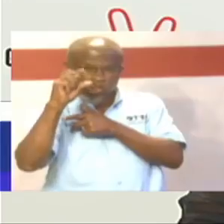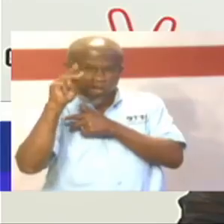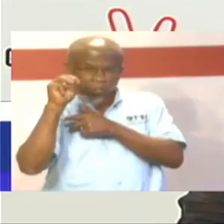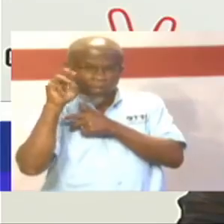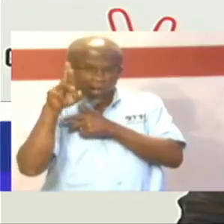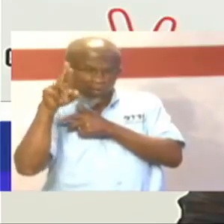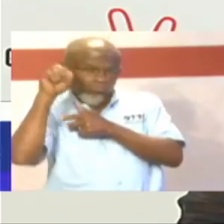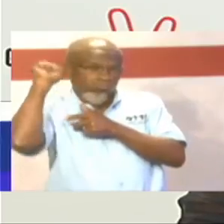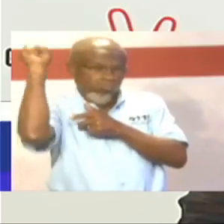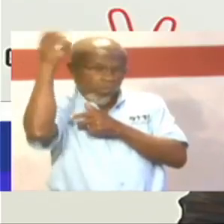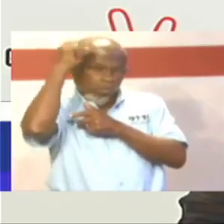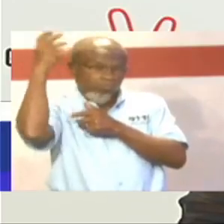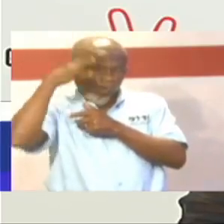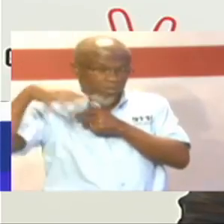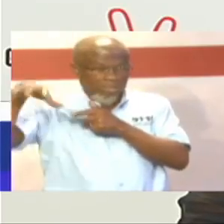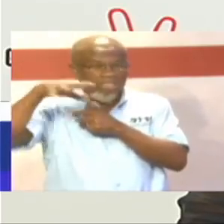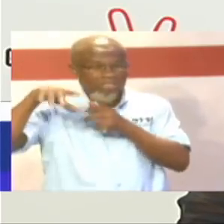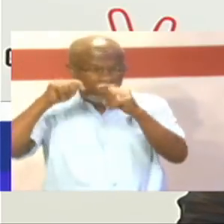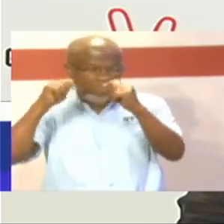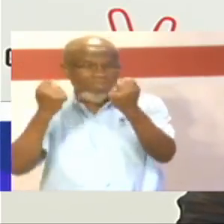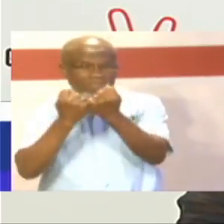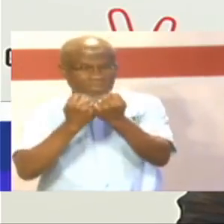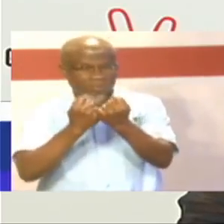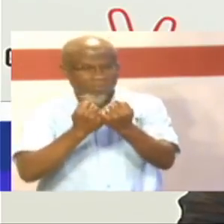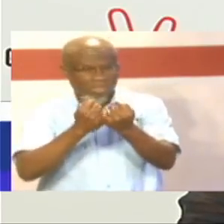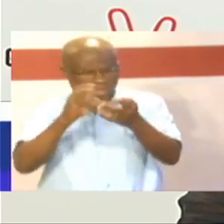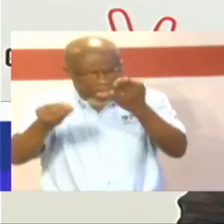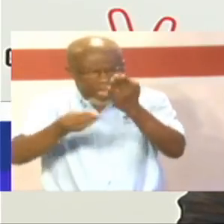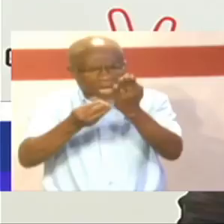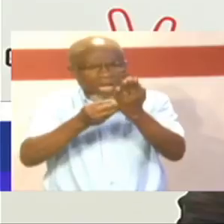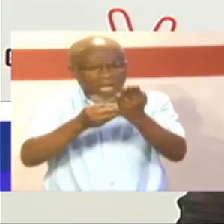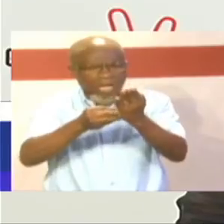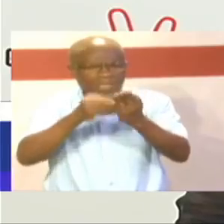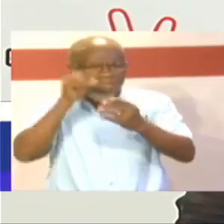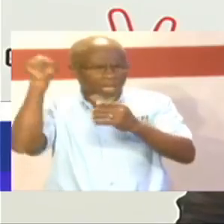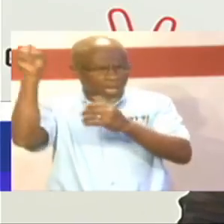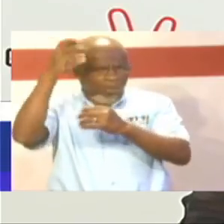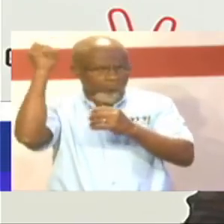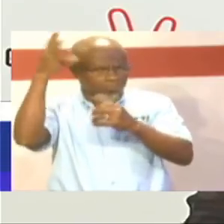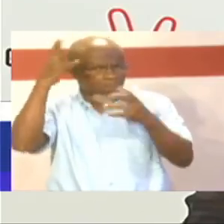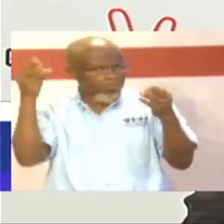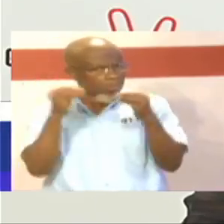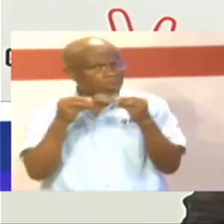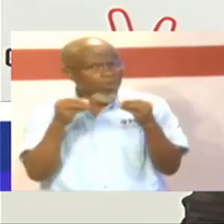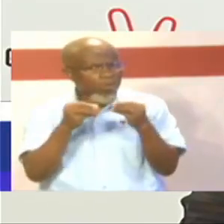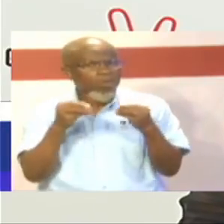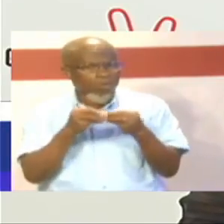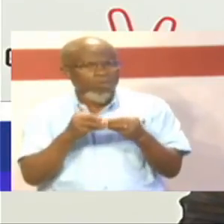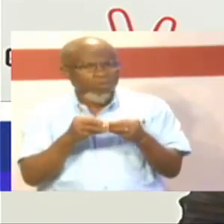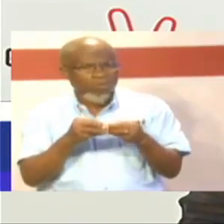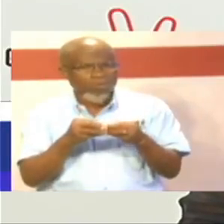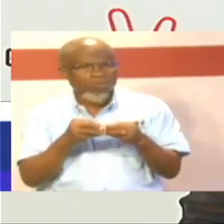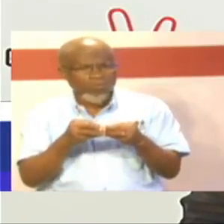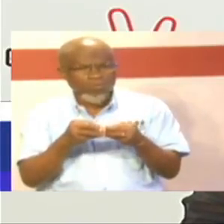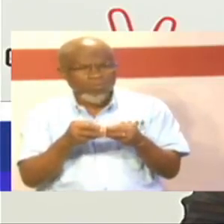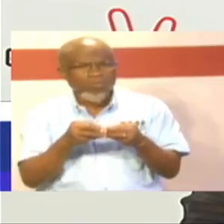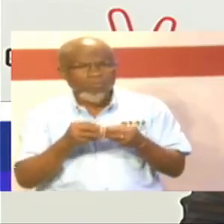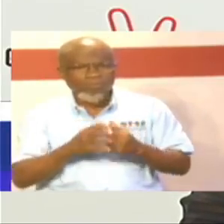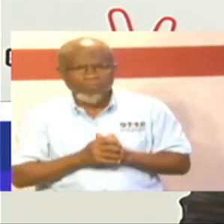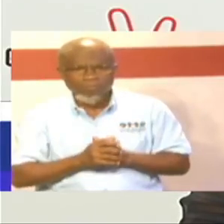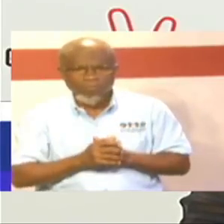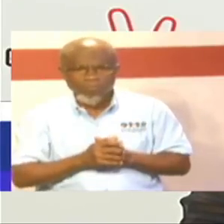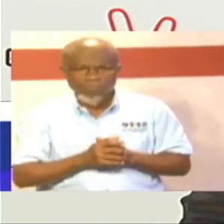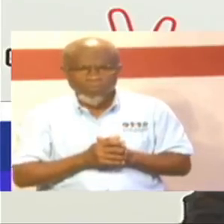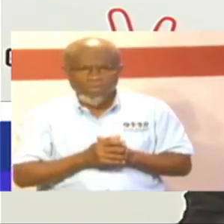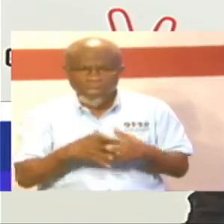has increased the number of ambulance units based on the demand for care, and they've also increased the number of advanced life support units to